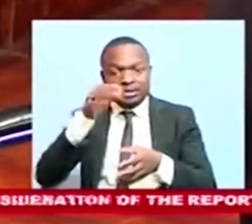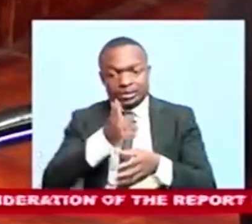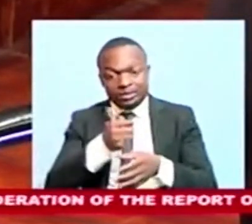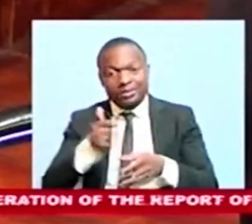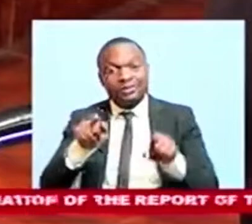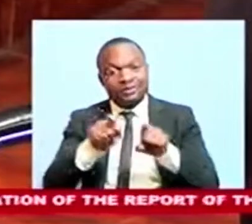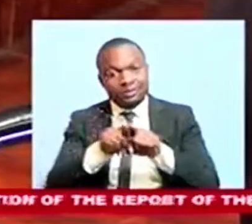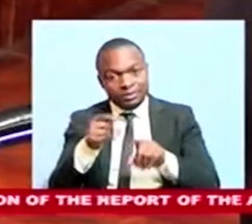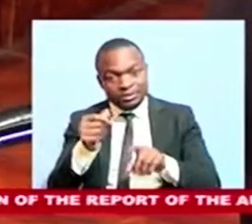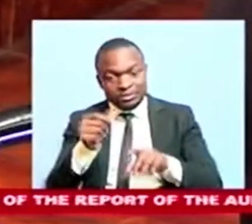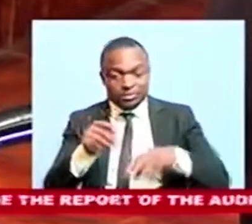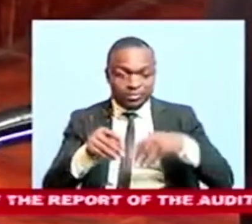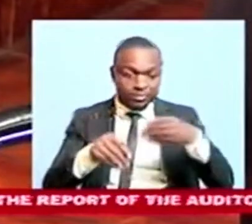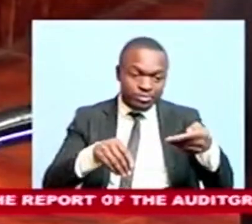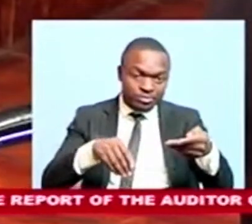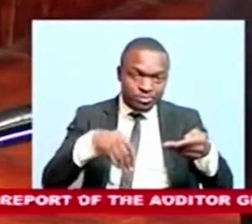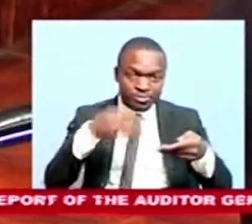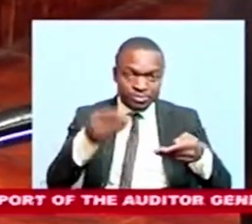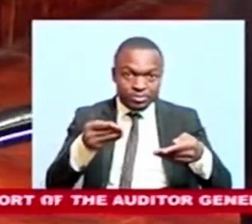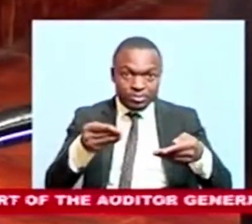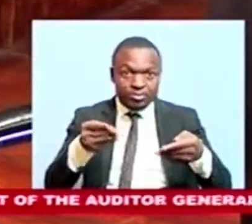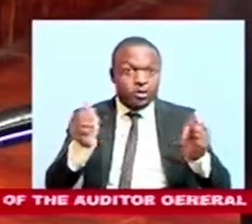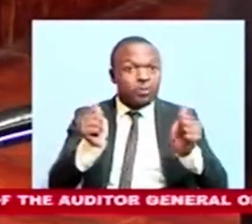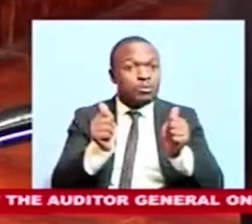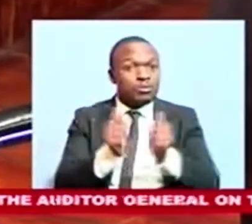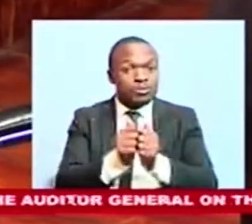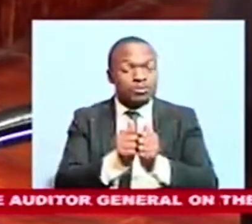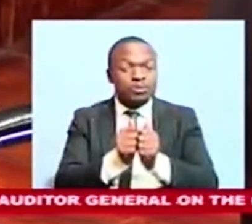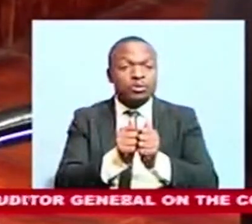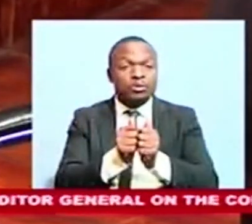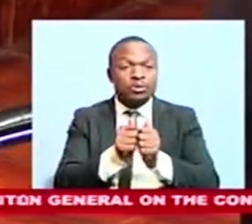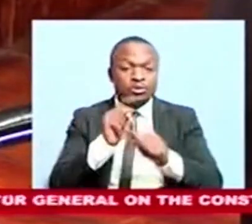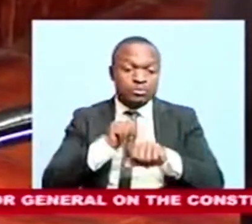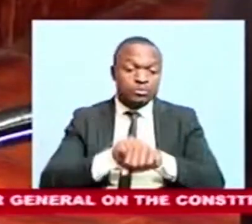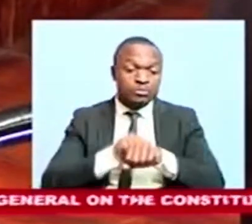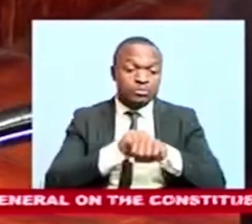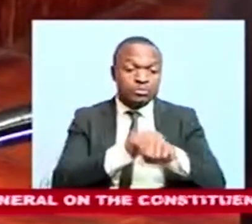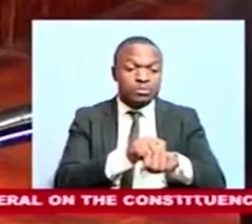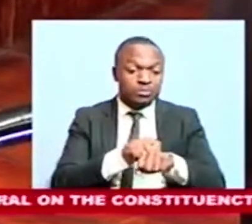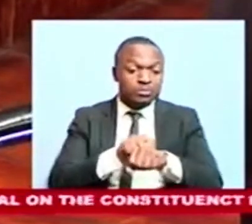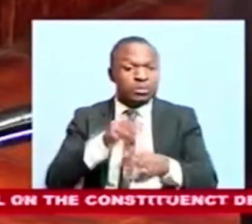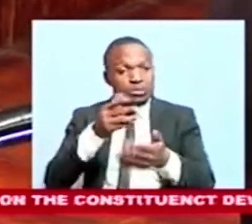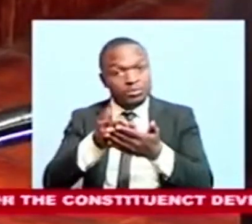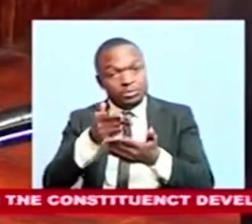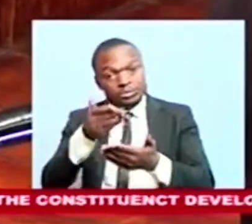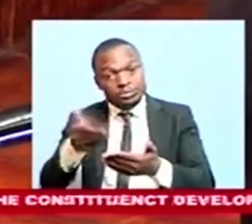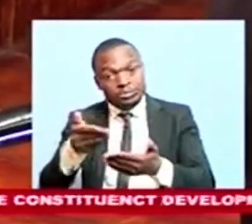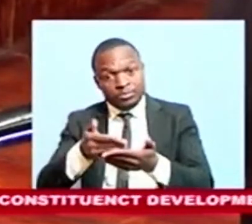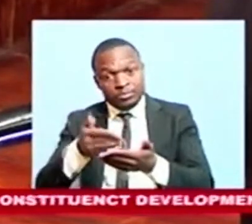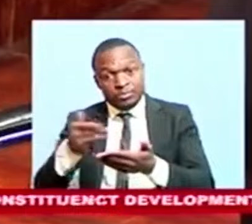which we are spending the huge cost in terms of procurement of laptop and the other issues